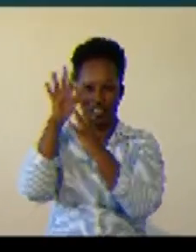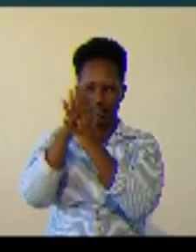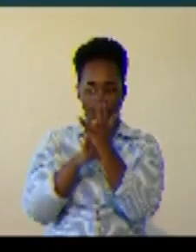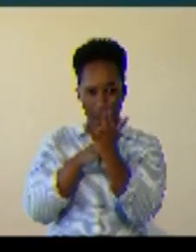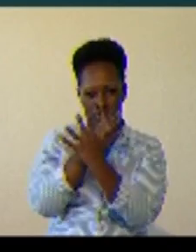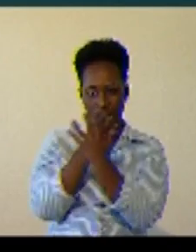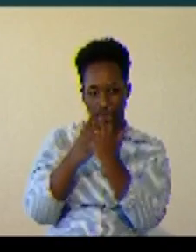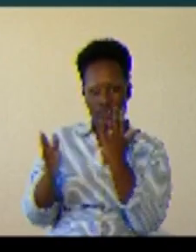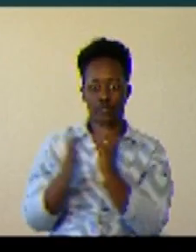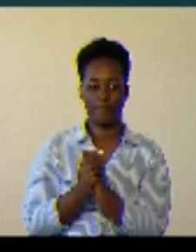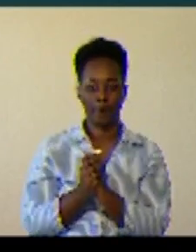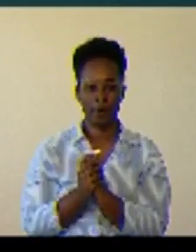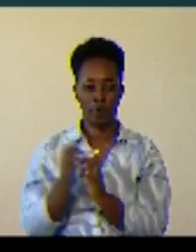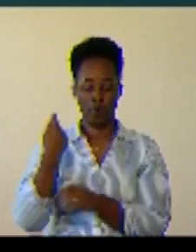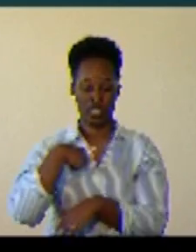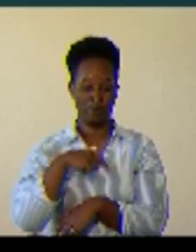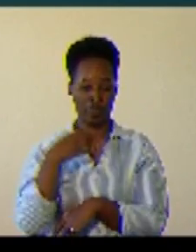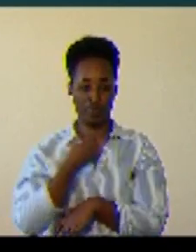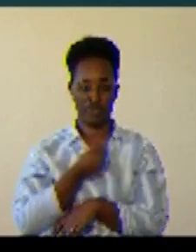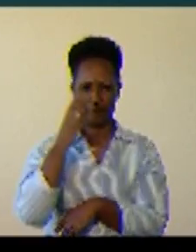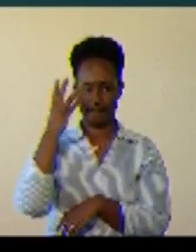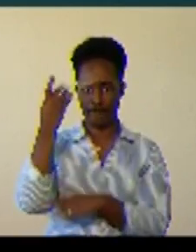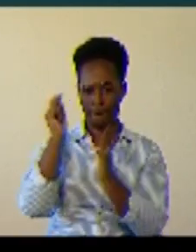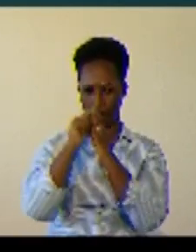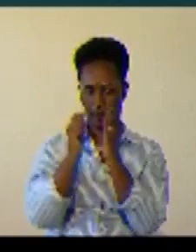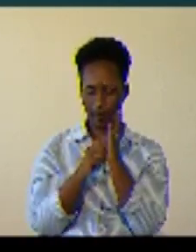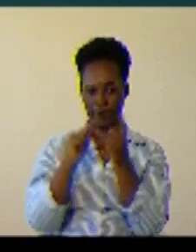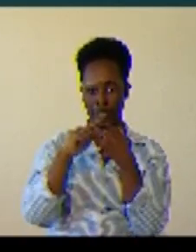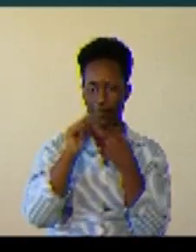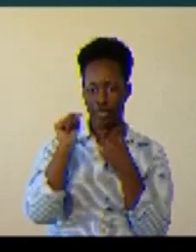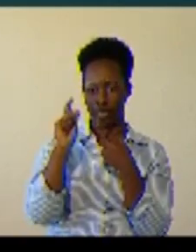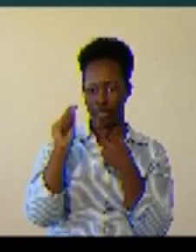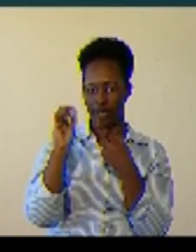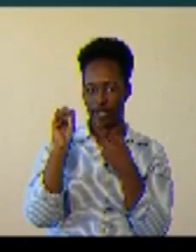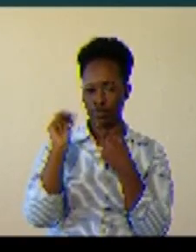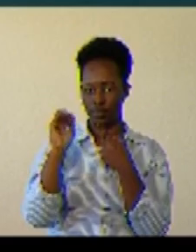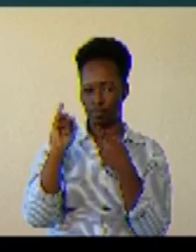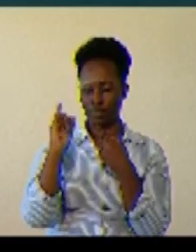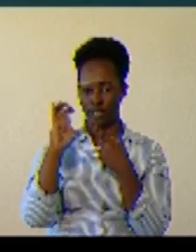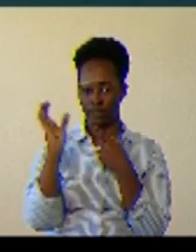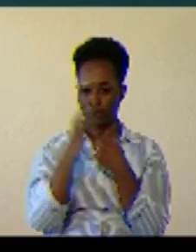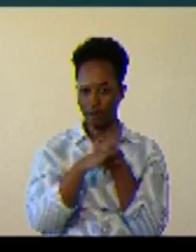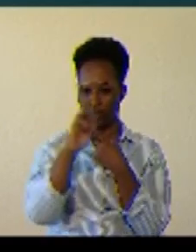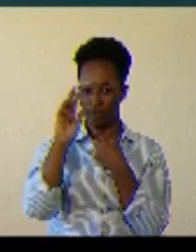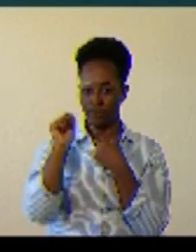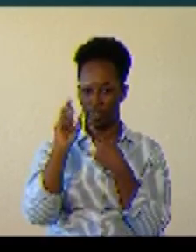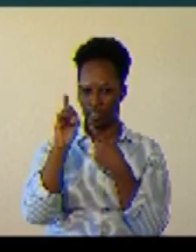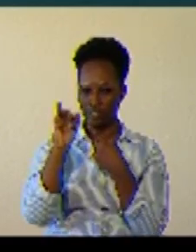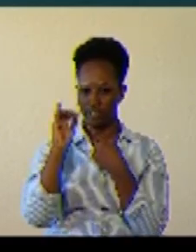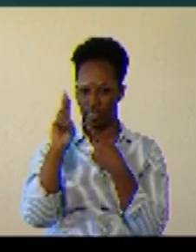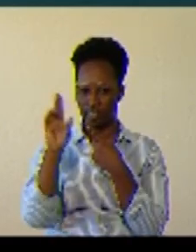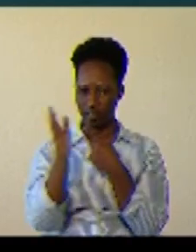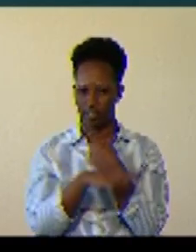We have 4 suggestions: the atomic radius, electronegativity, ionic radius,